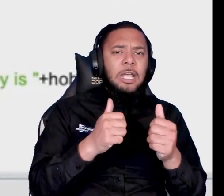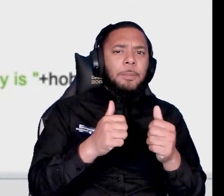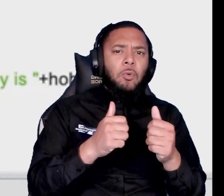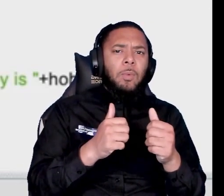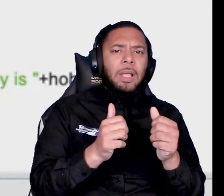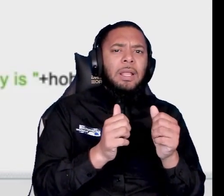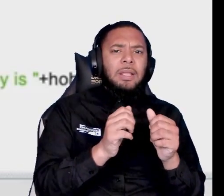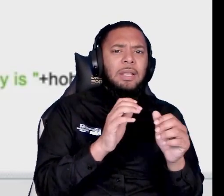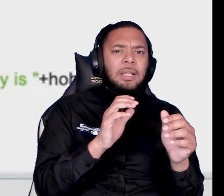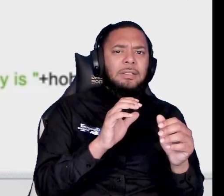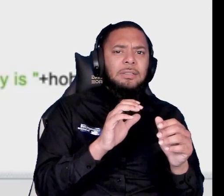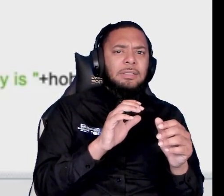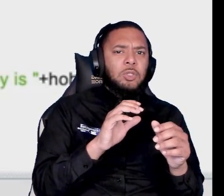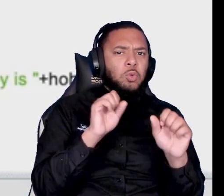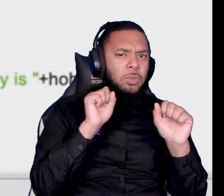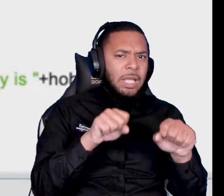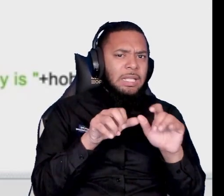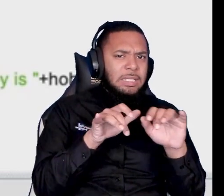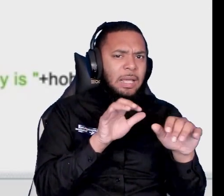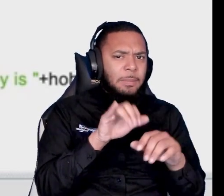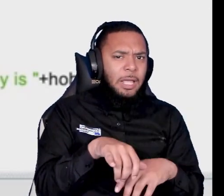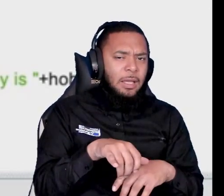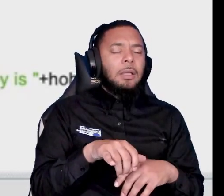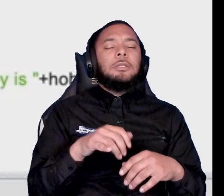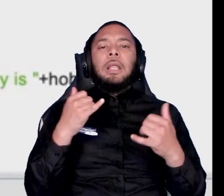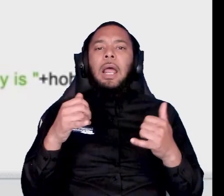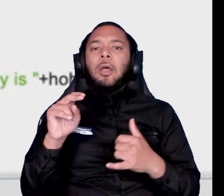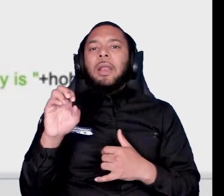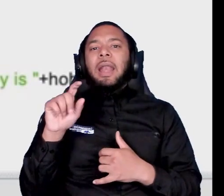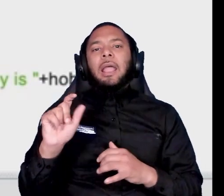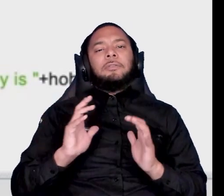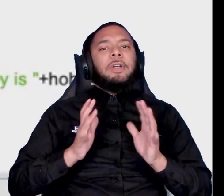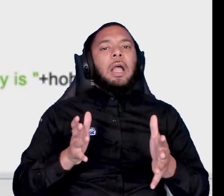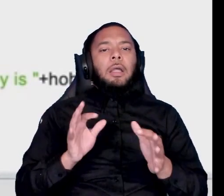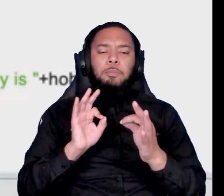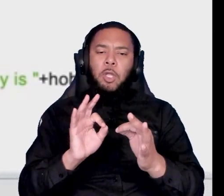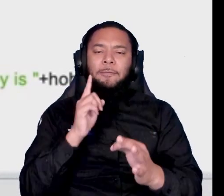And now I can read those both in at the same time.